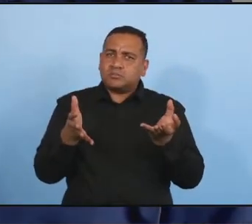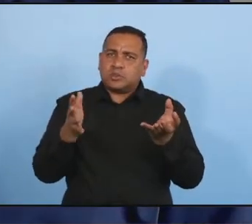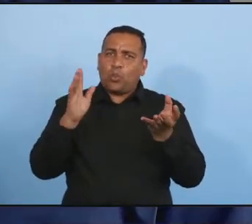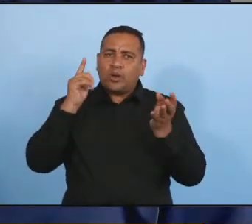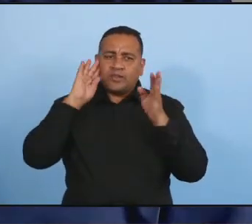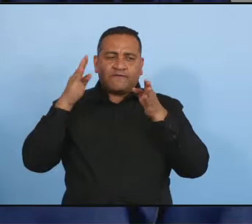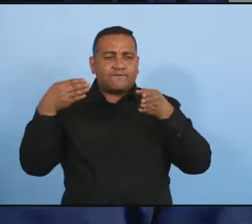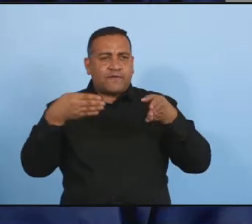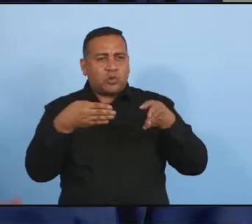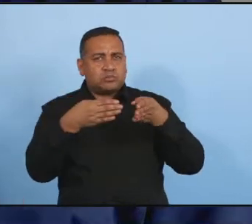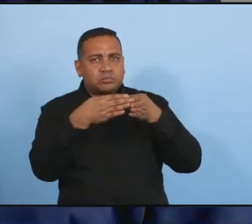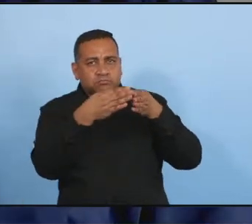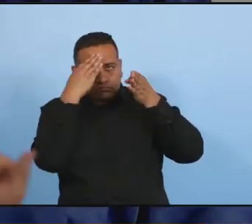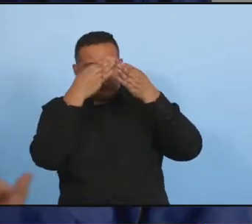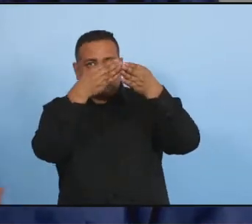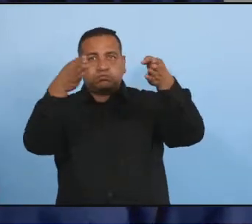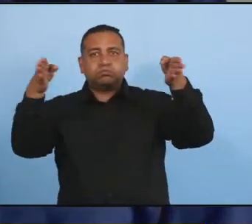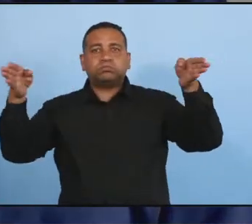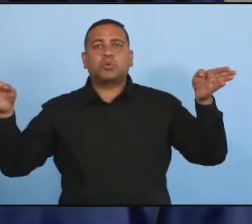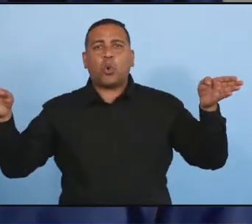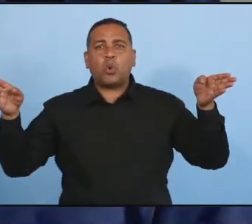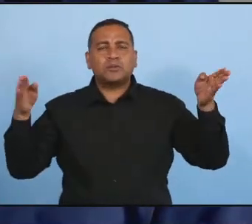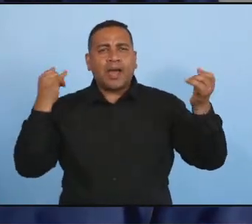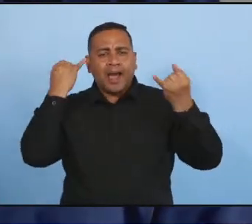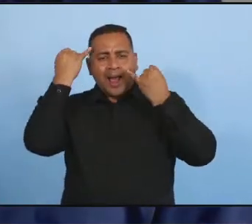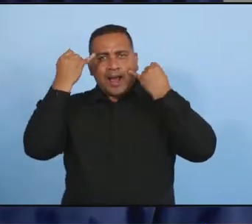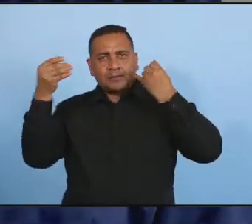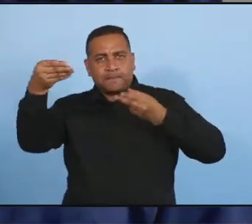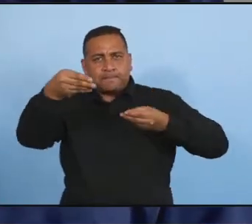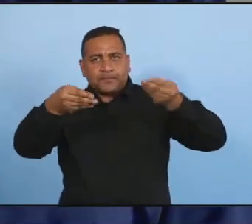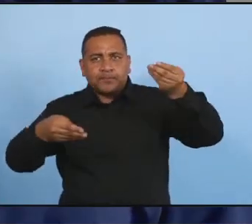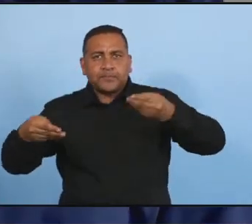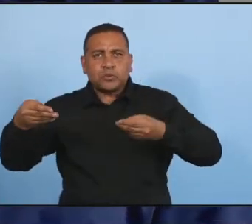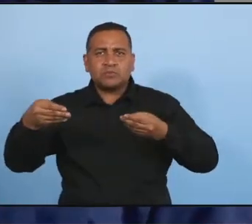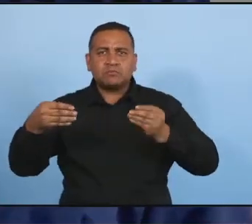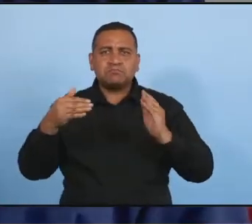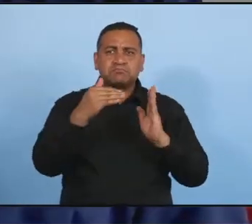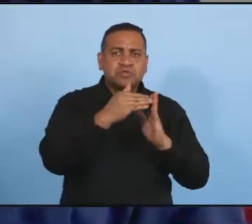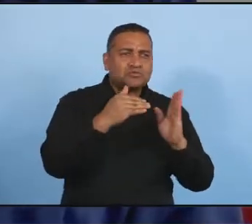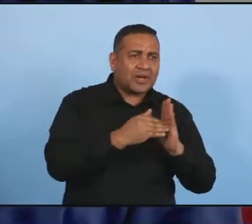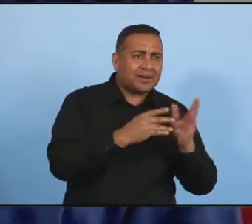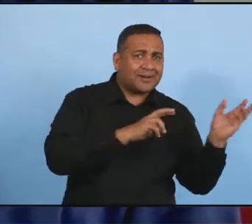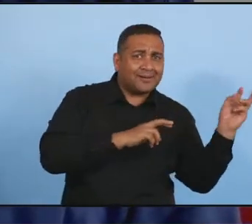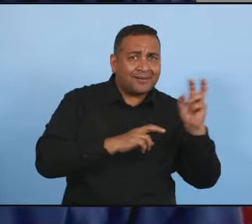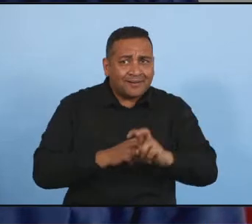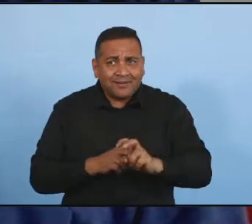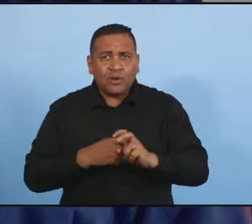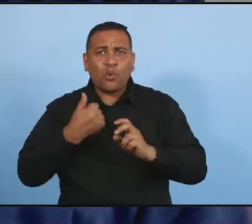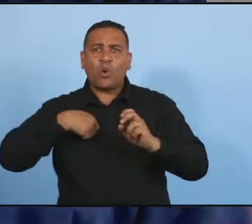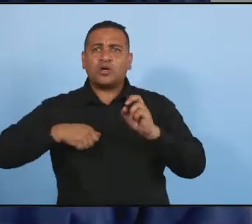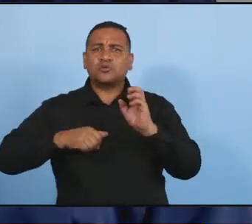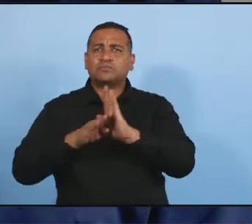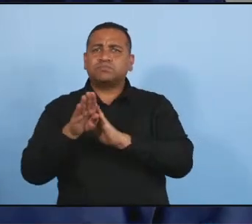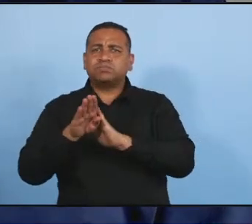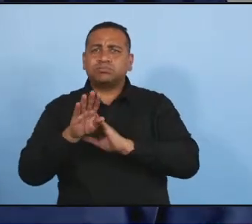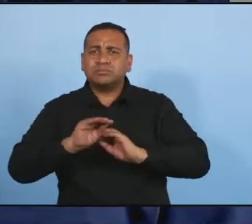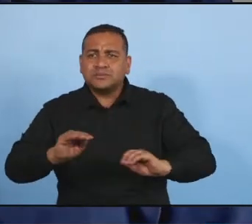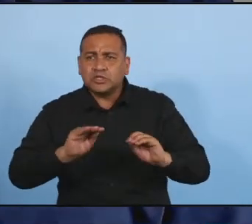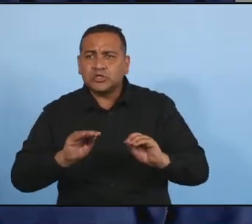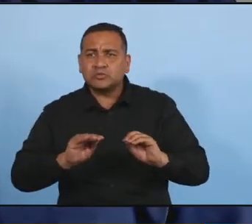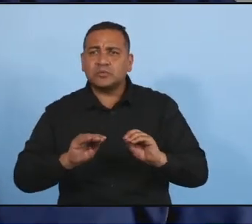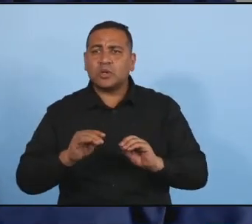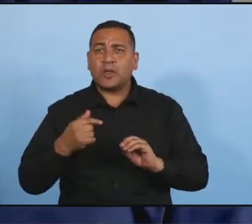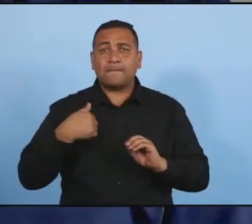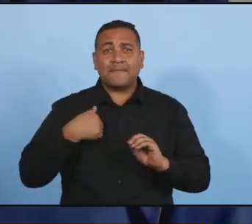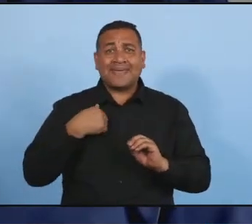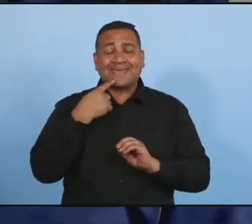edge, innovative. And I mean, there are matriculants looking at this going, this is what I want to be. But the one thing I can definitely attest to, and what has